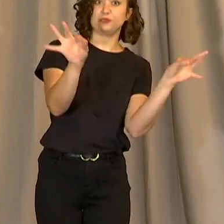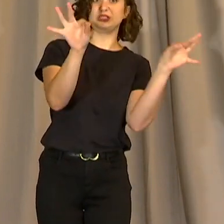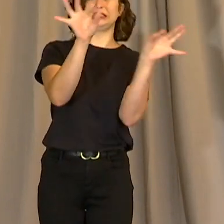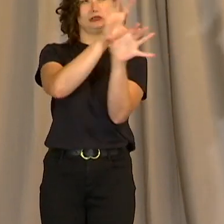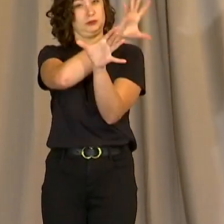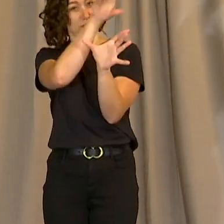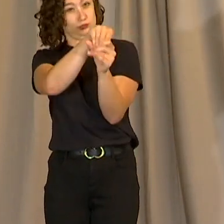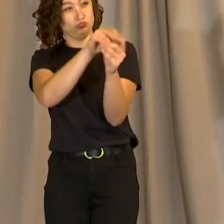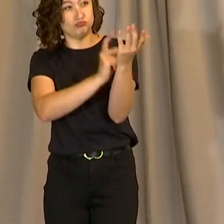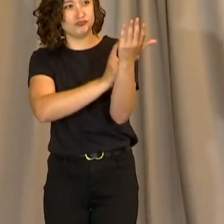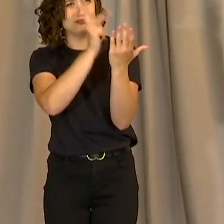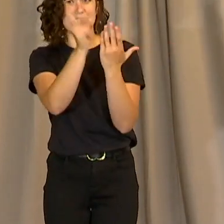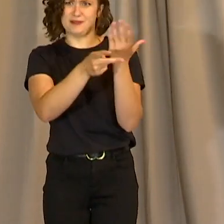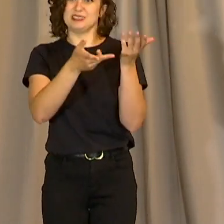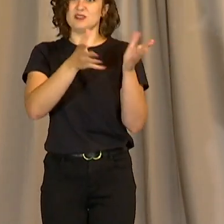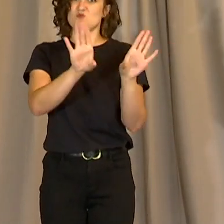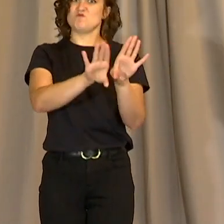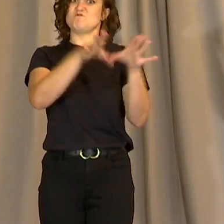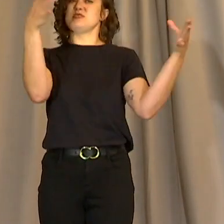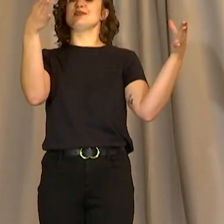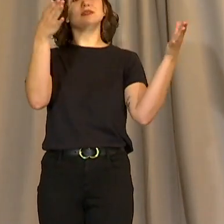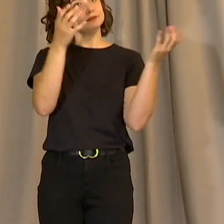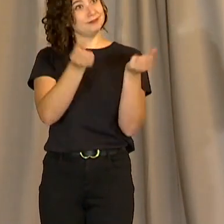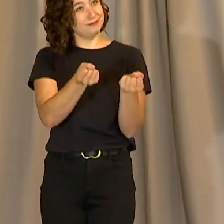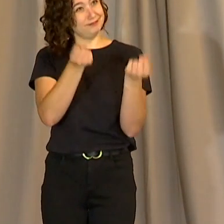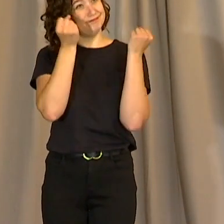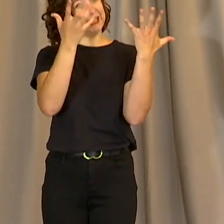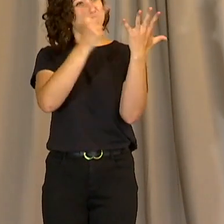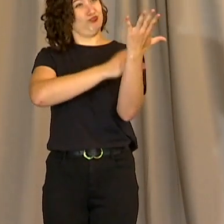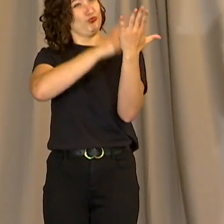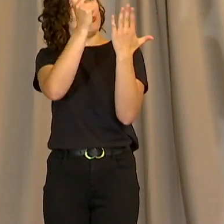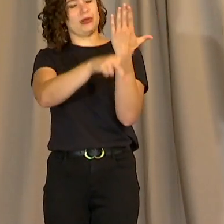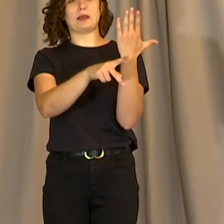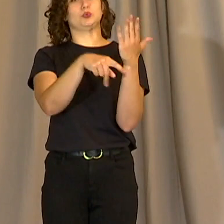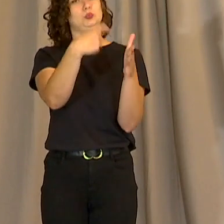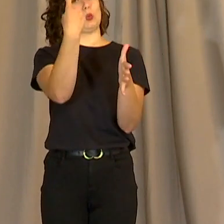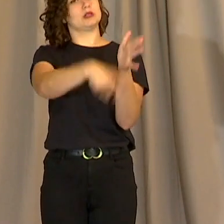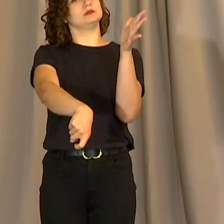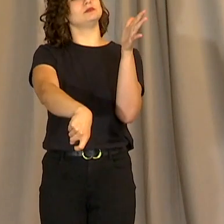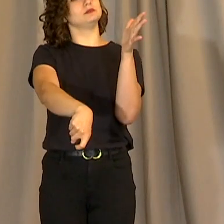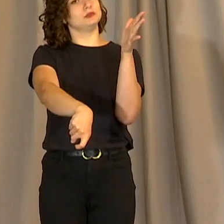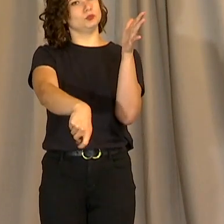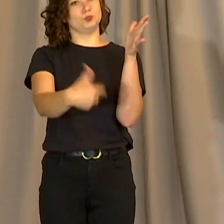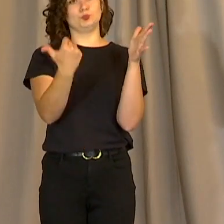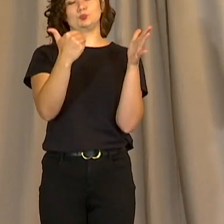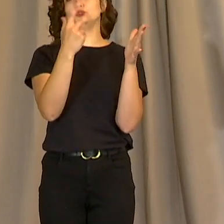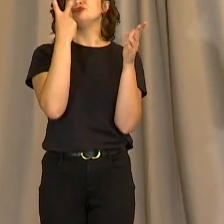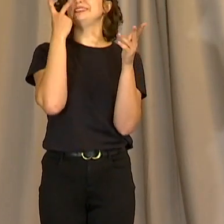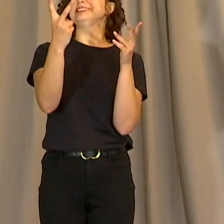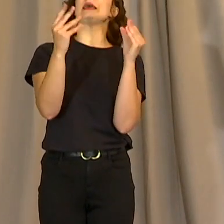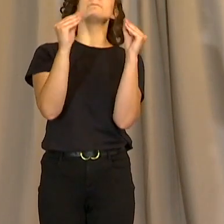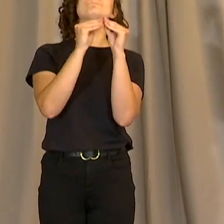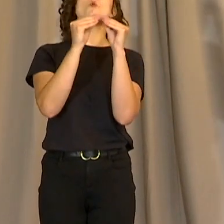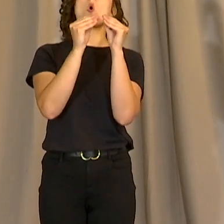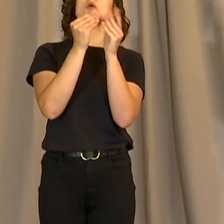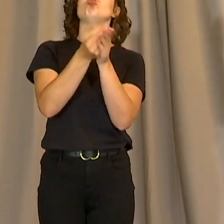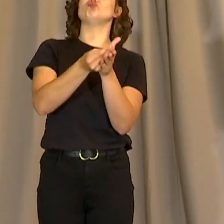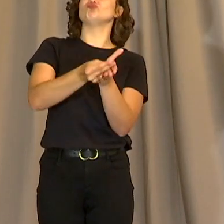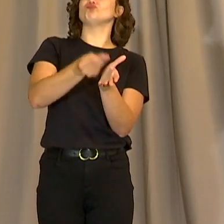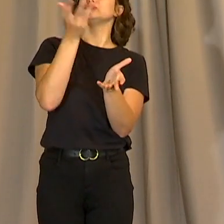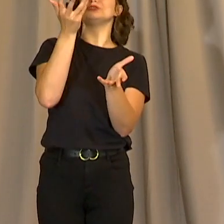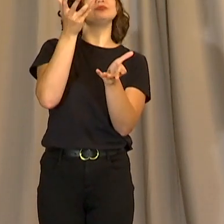language immersion programs cost money, and you really see it in more affluent places, but making sure the